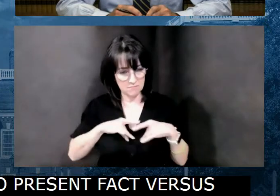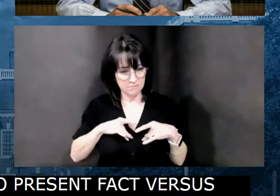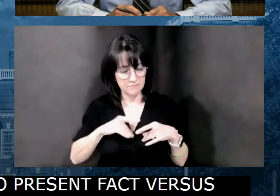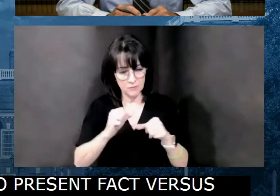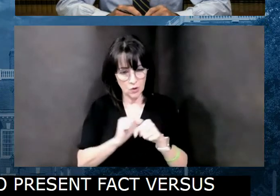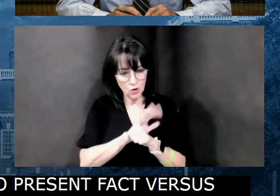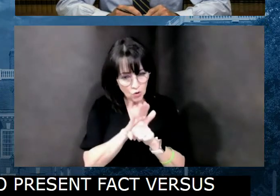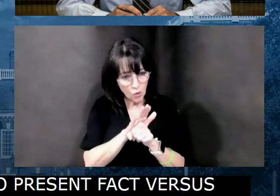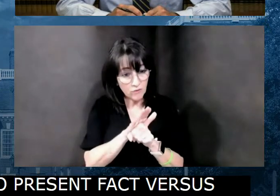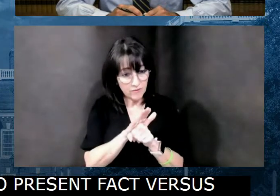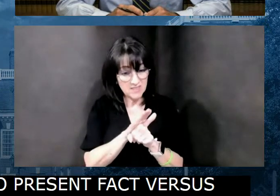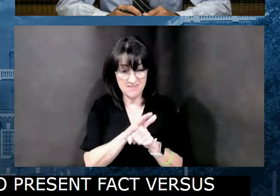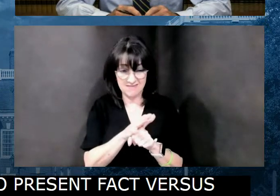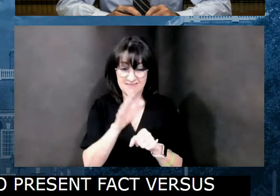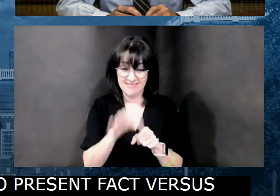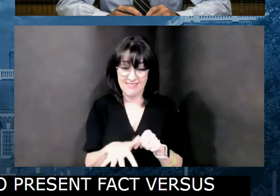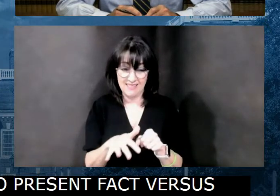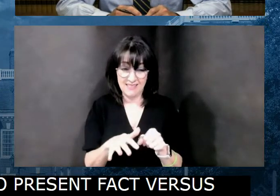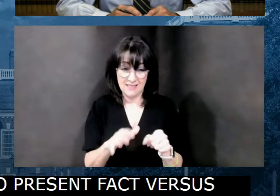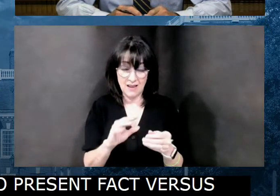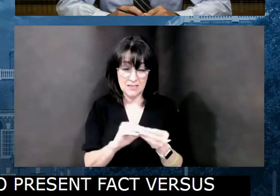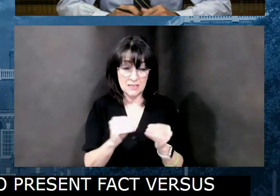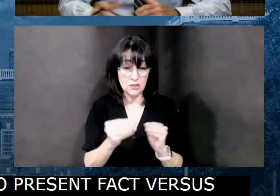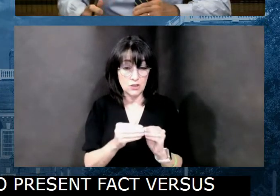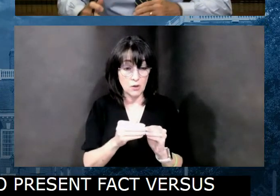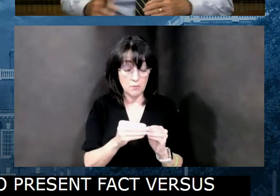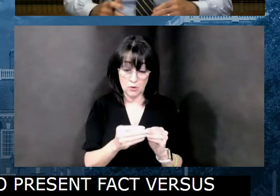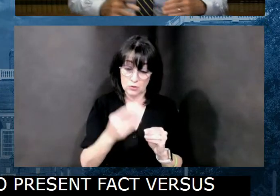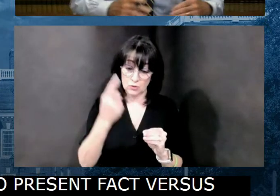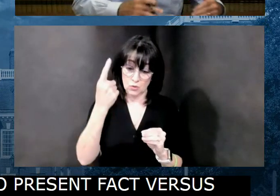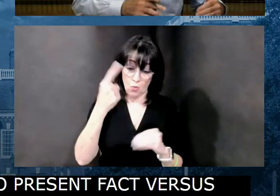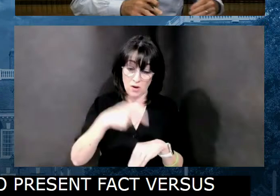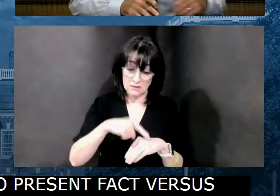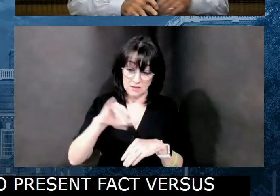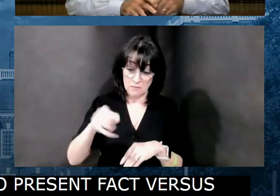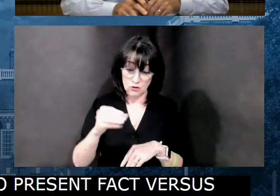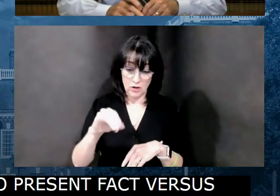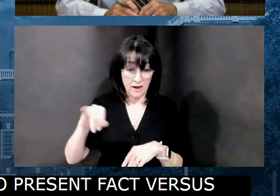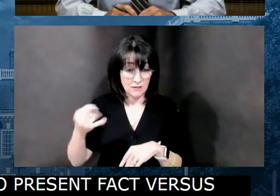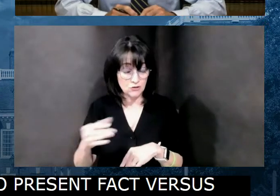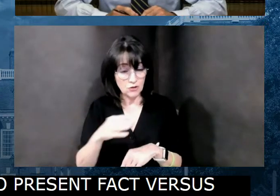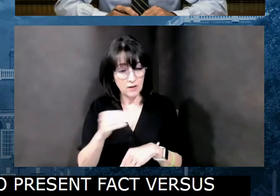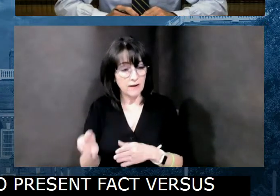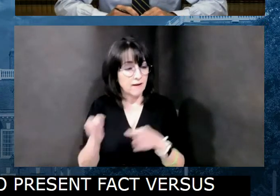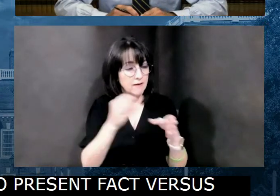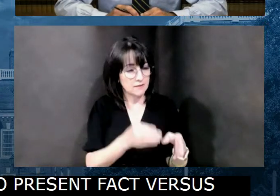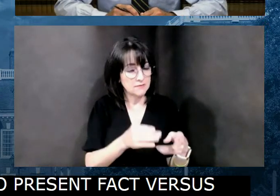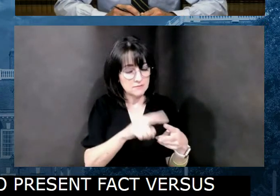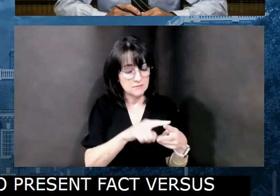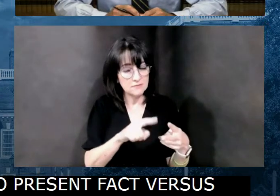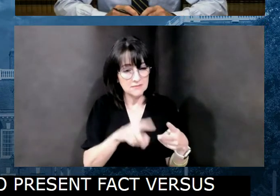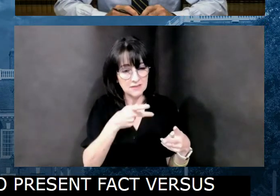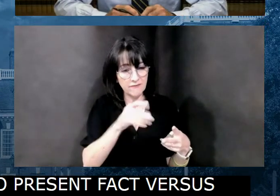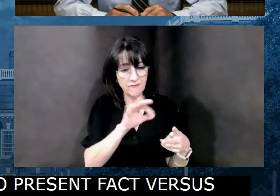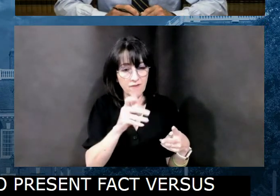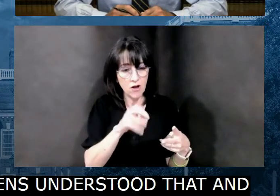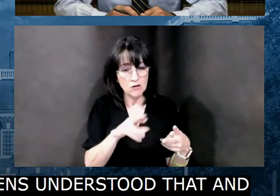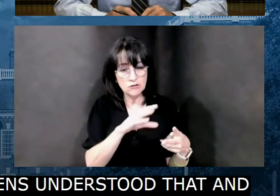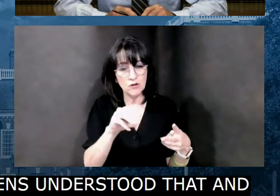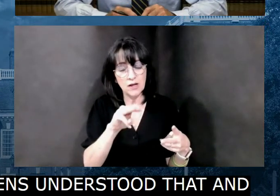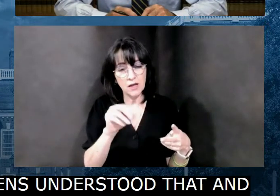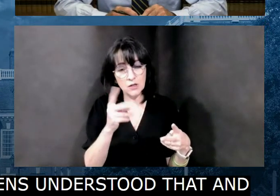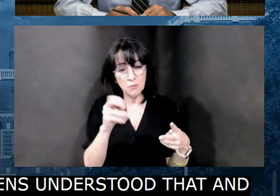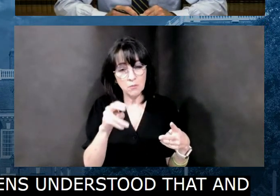the 90% with at least one dose. And then the numbers get smaller in terms of